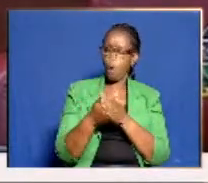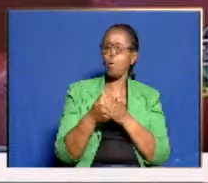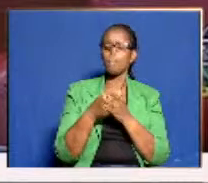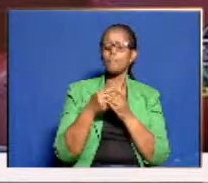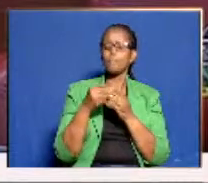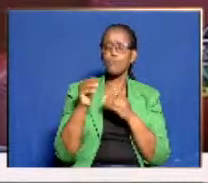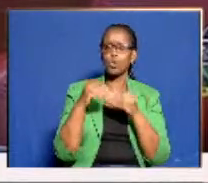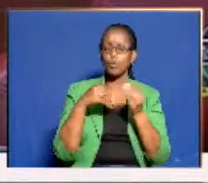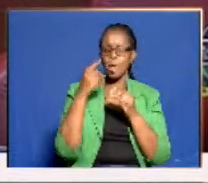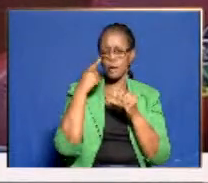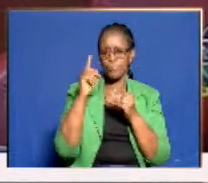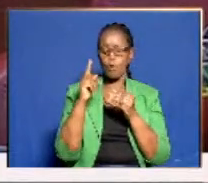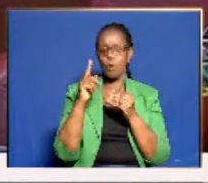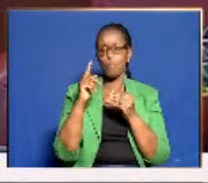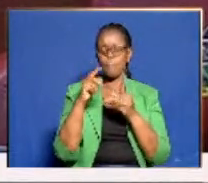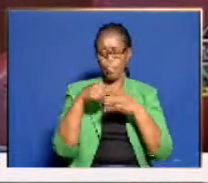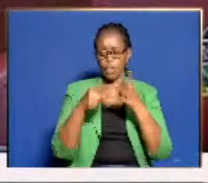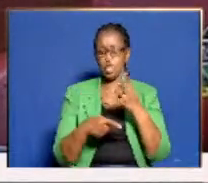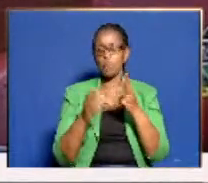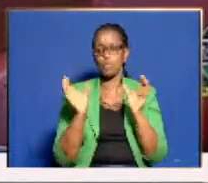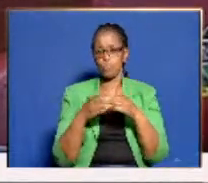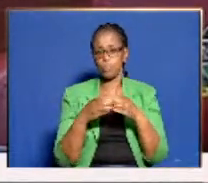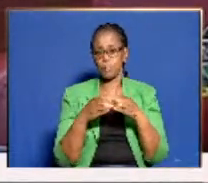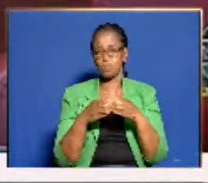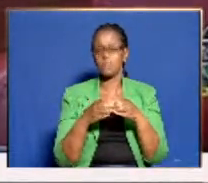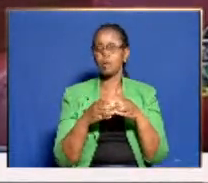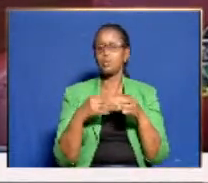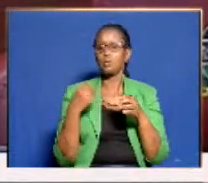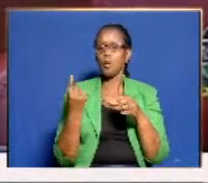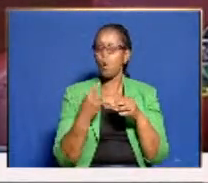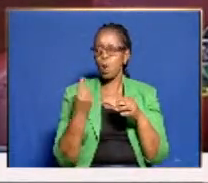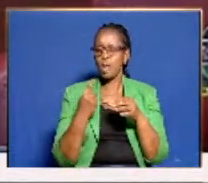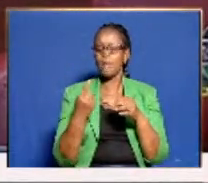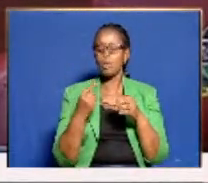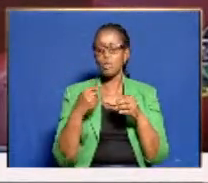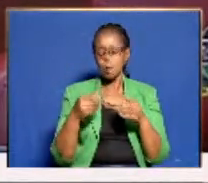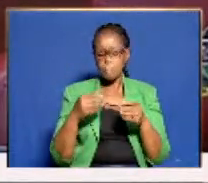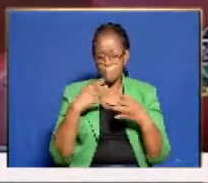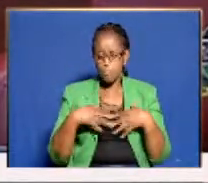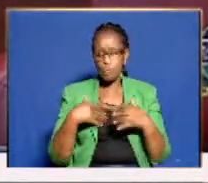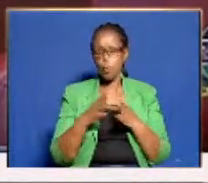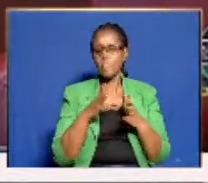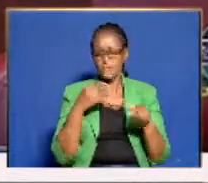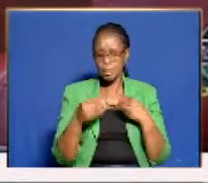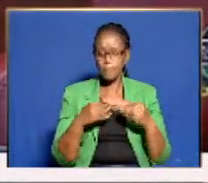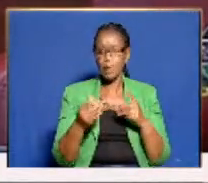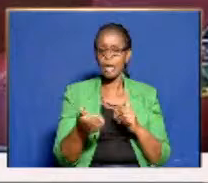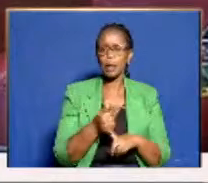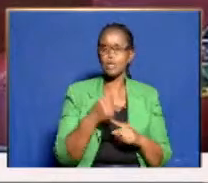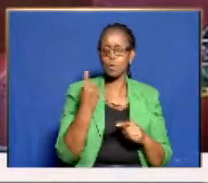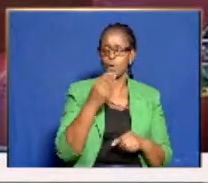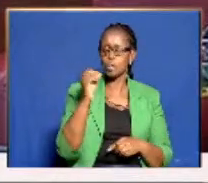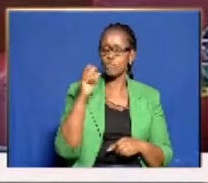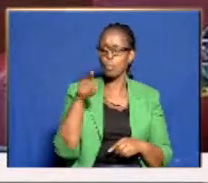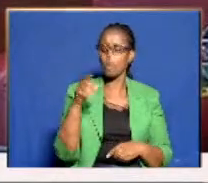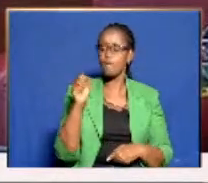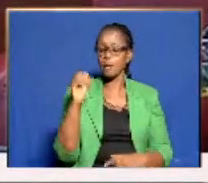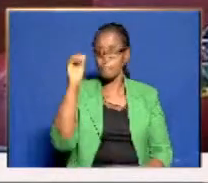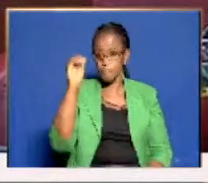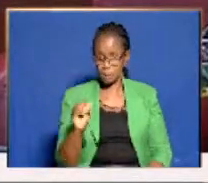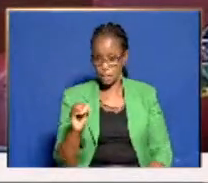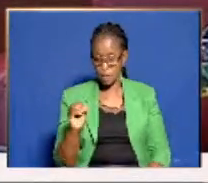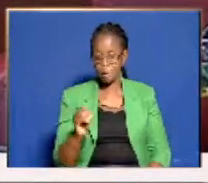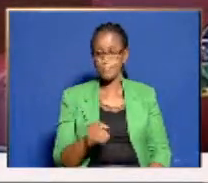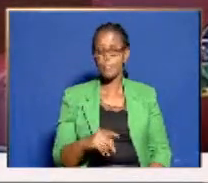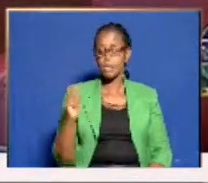4.5% go to the youth, and only 0.5% remain with the person with disability. And sometimes the tenders that are given to person with